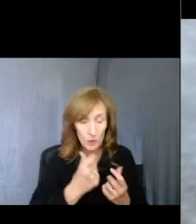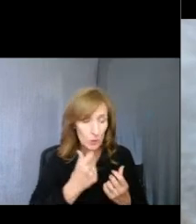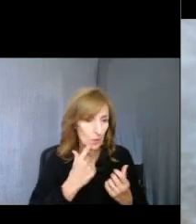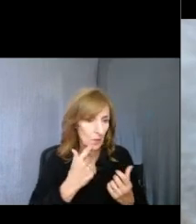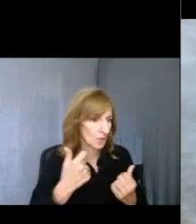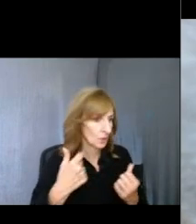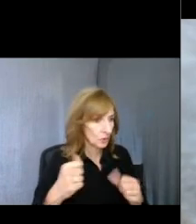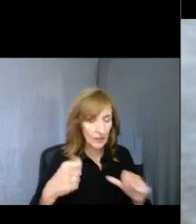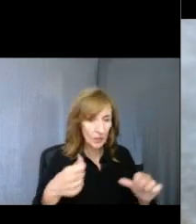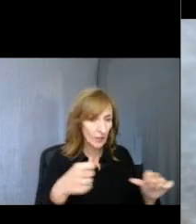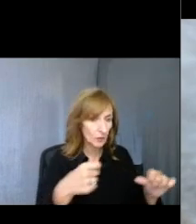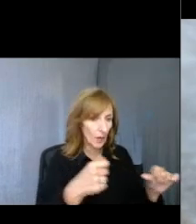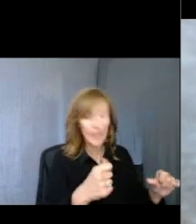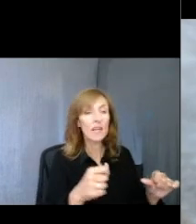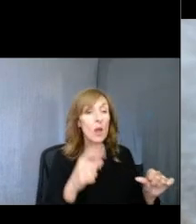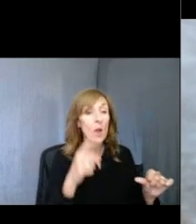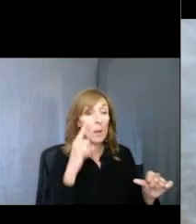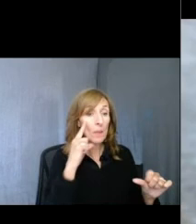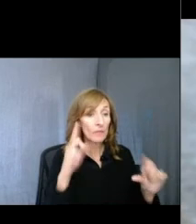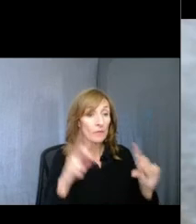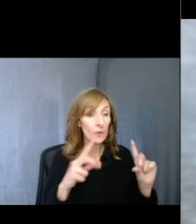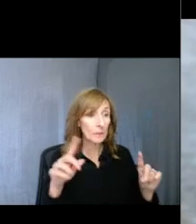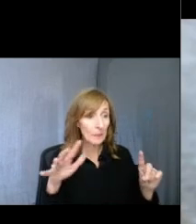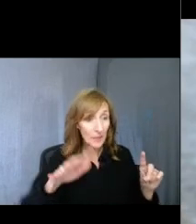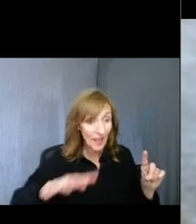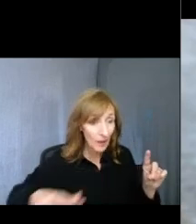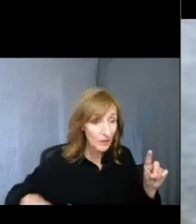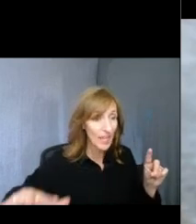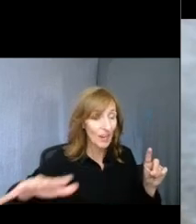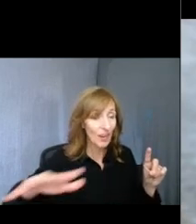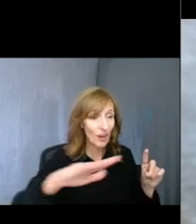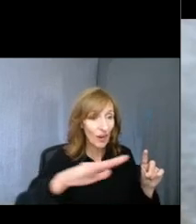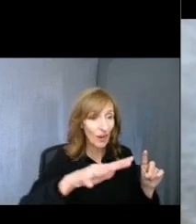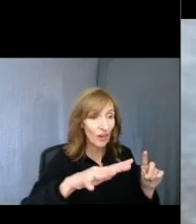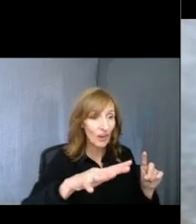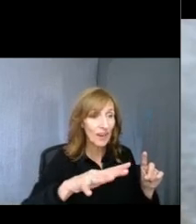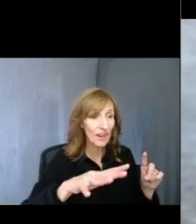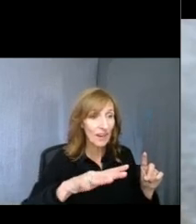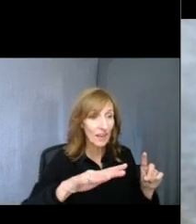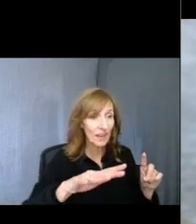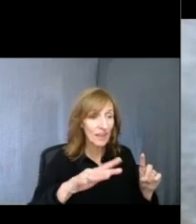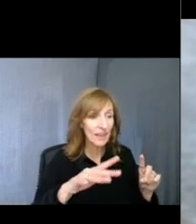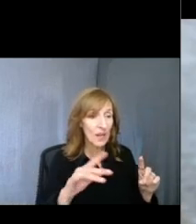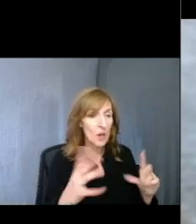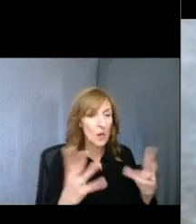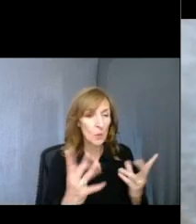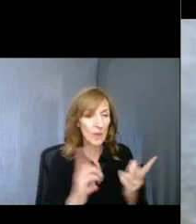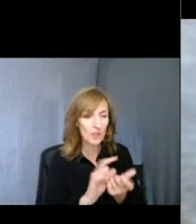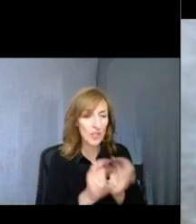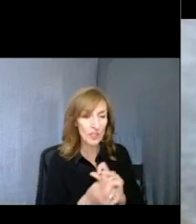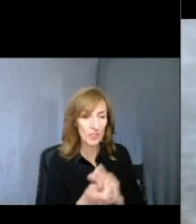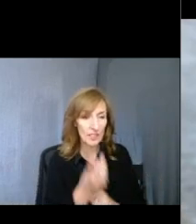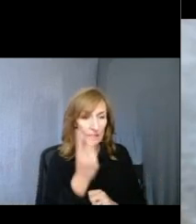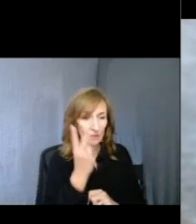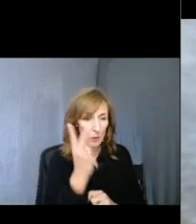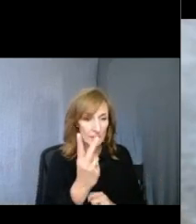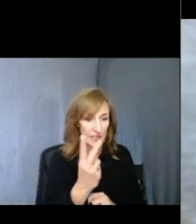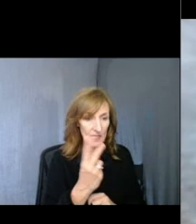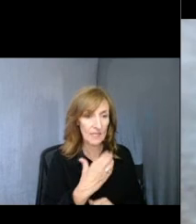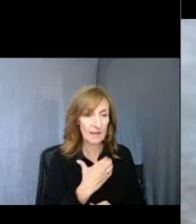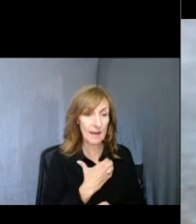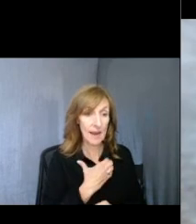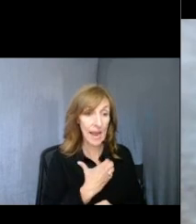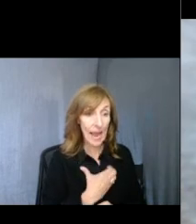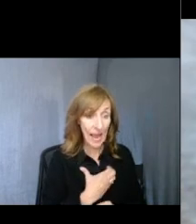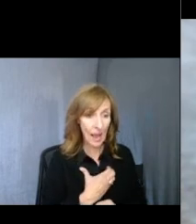folks out there, what changes have you seen, and maybe focus on treatment? You mentioned appetite stimulation, I